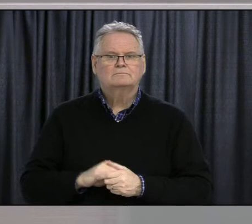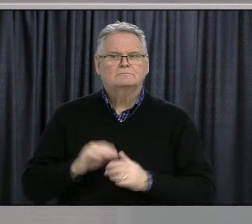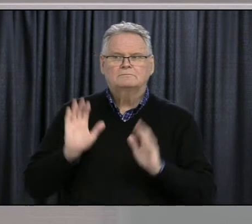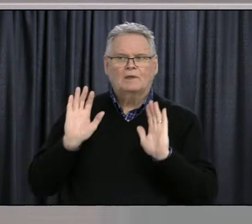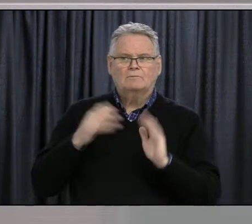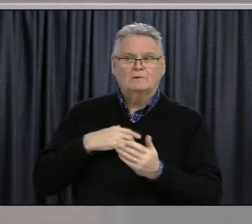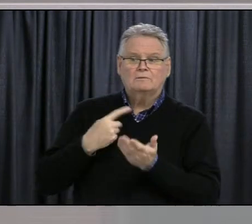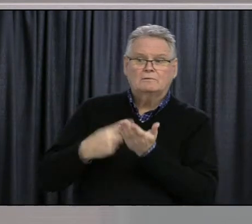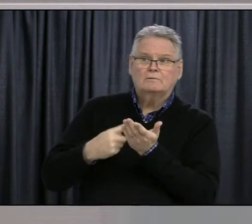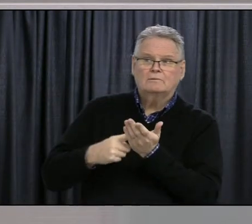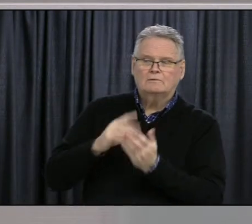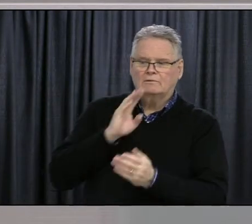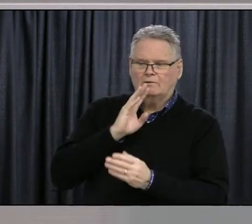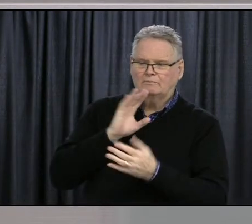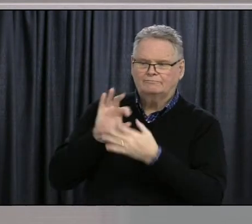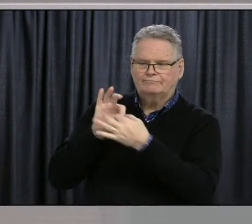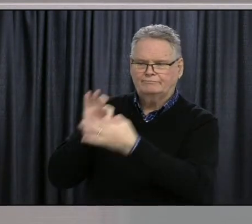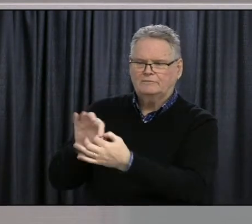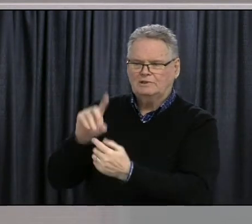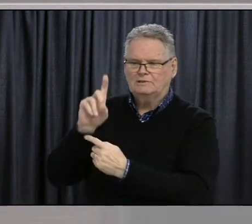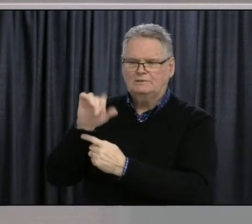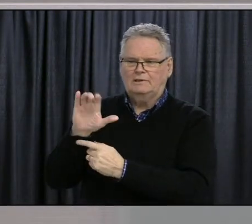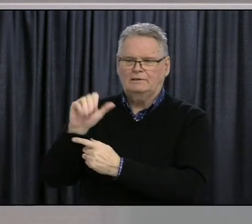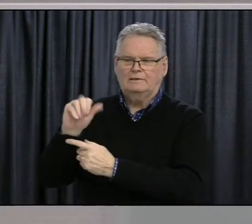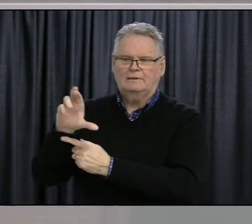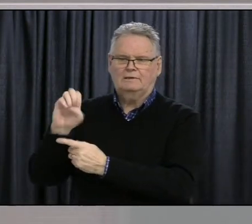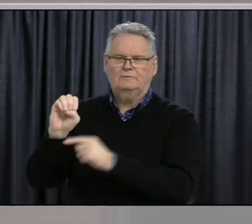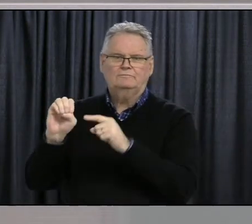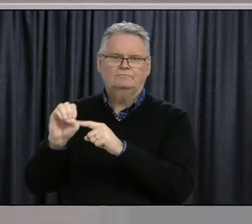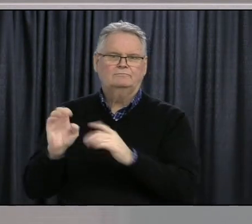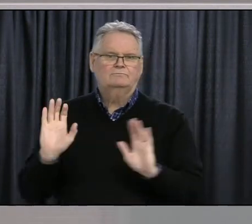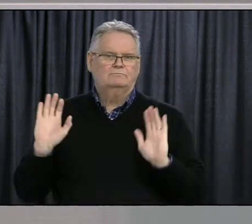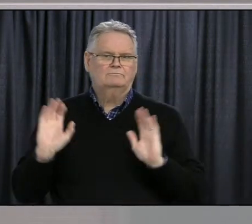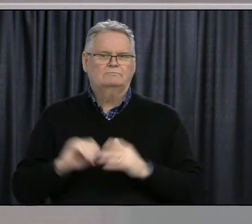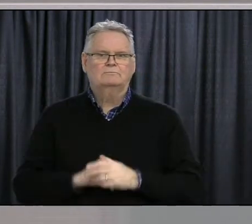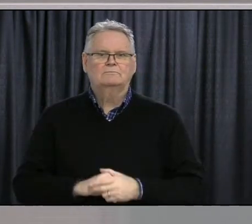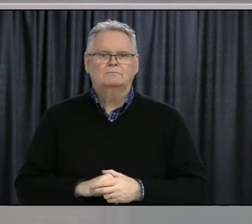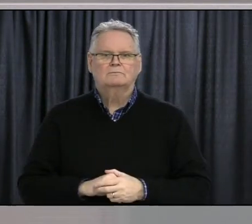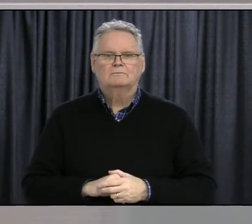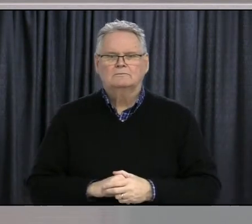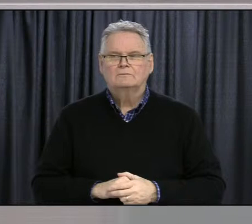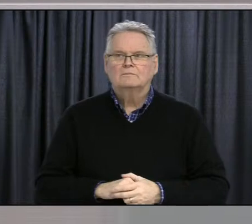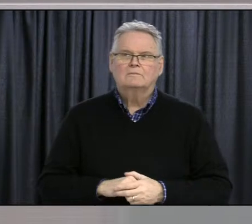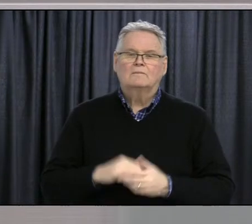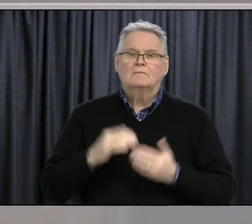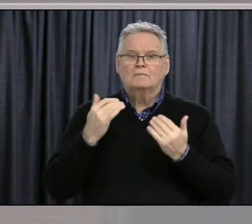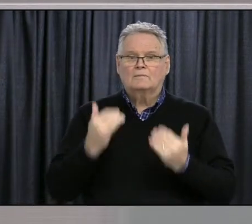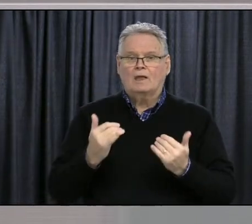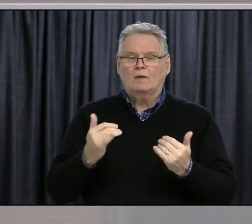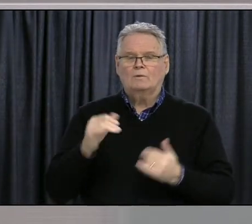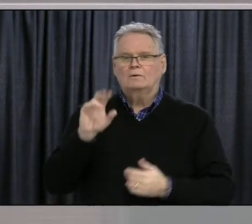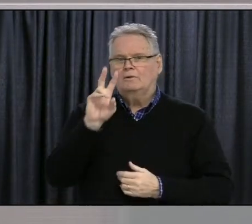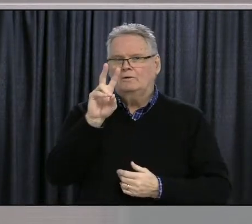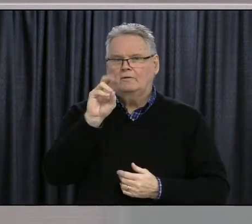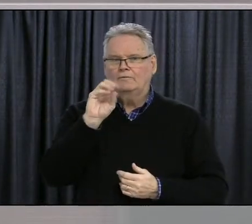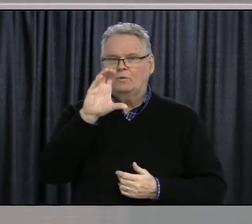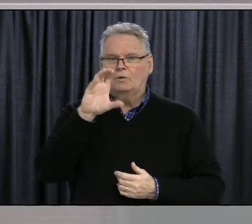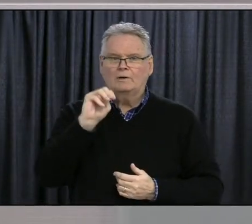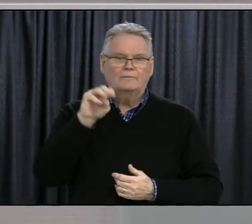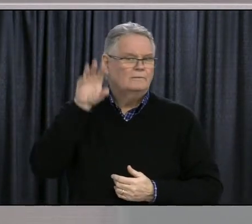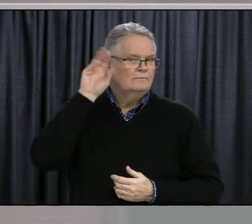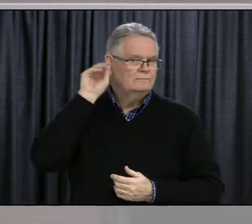next questions are from Richard Duggan with VOCM. Please go ahead. Thank you. In terms of the daycare, why